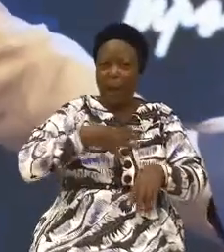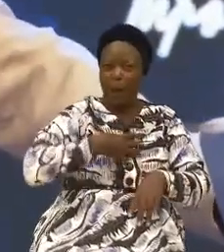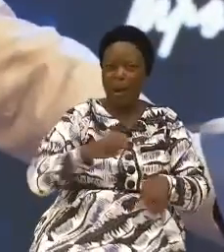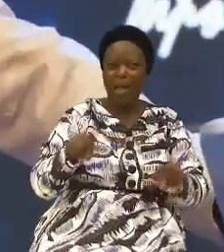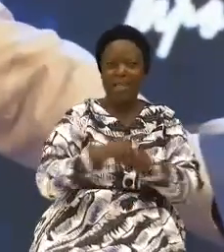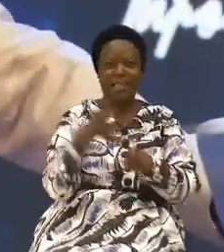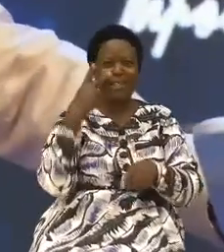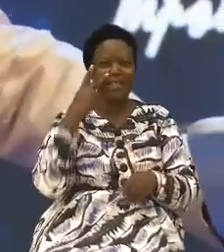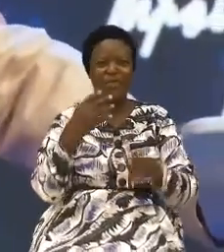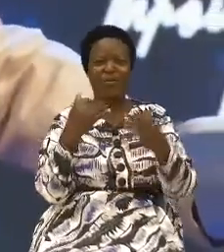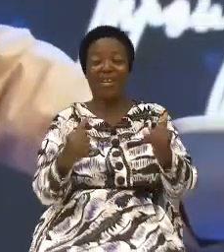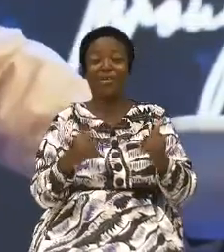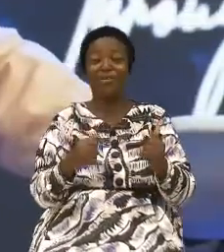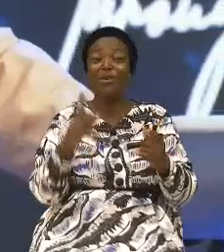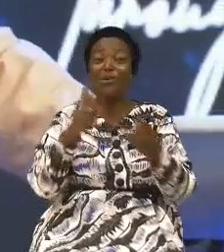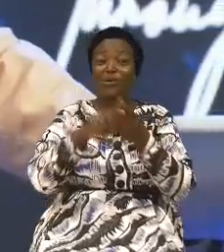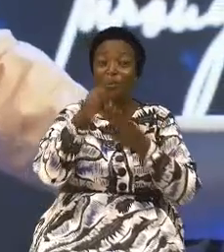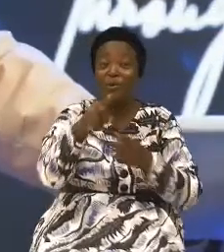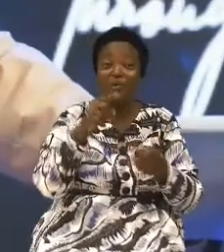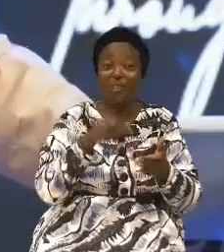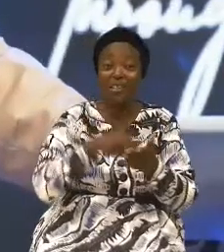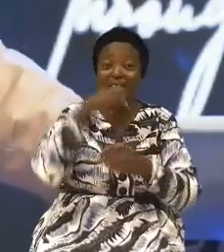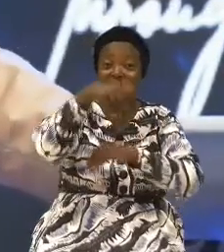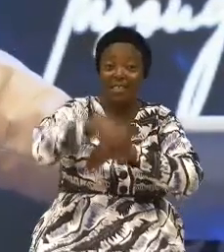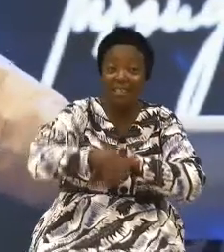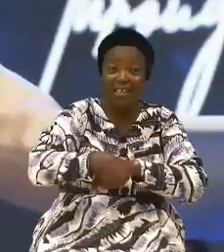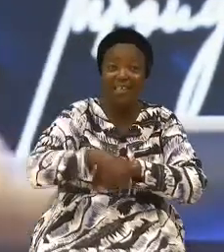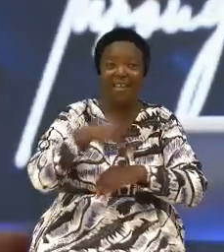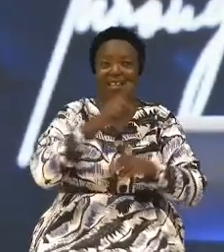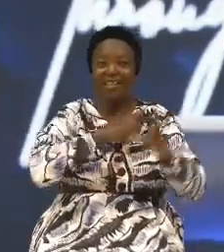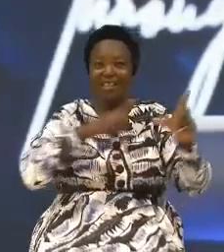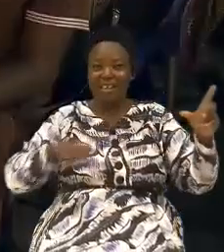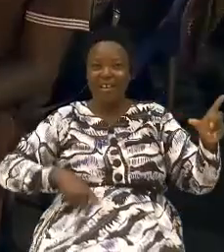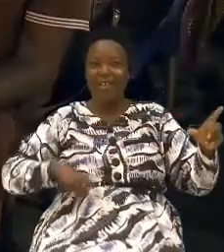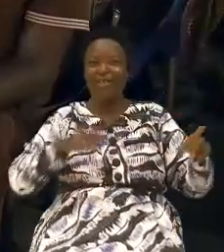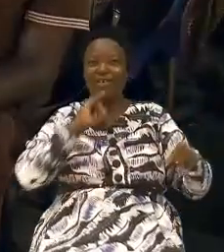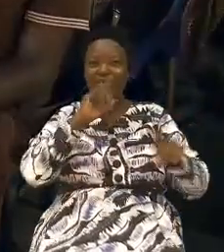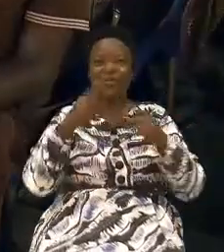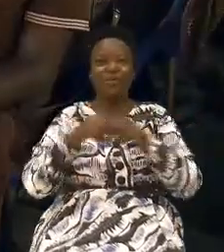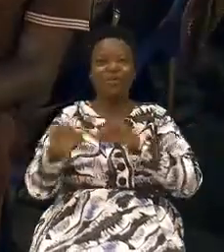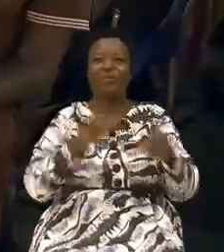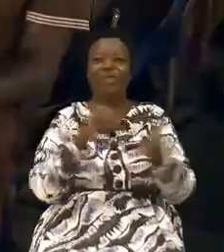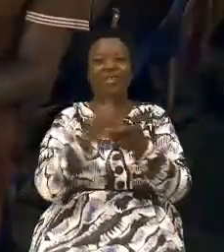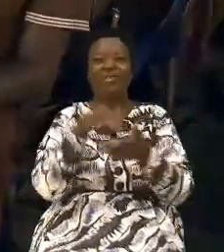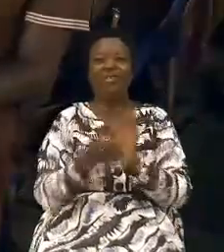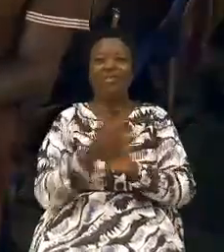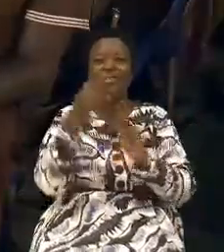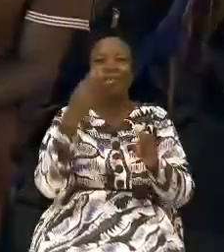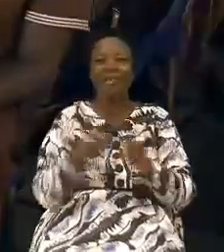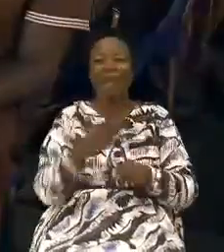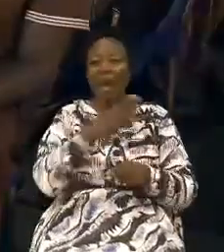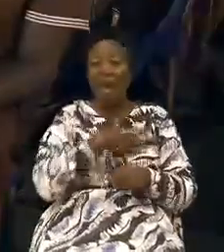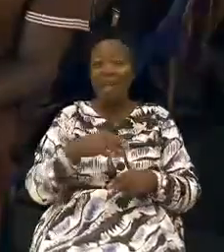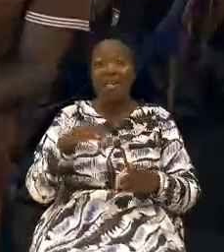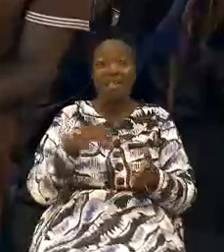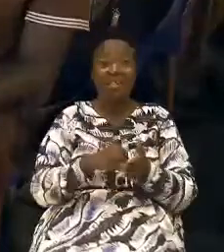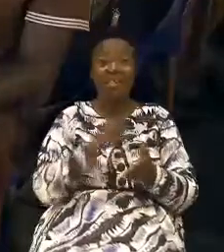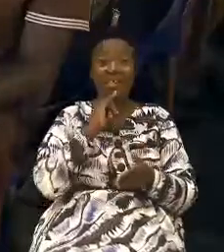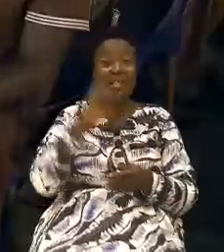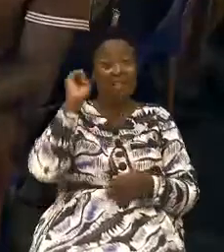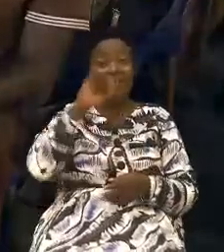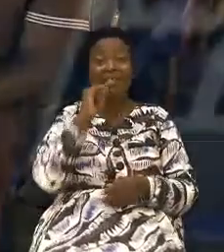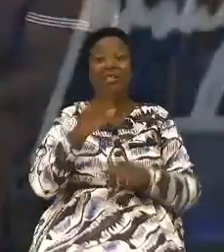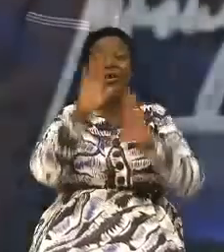now. To you tonight, the Lord is going to do it. And it's the wonderful one,